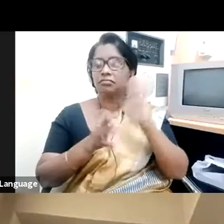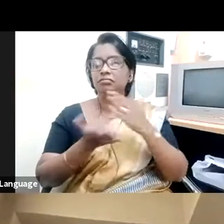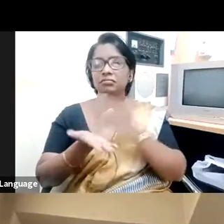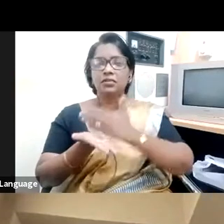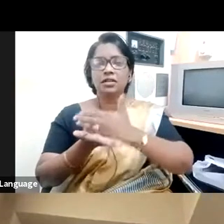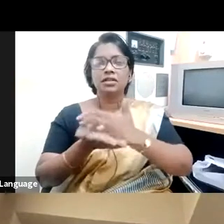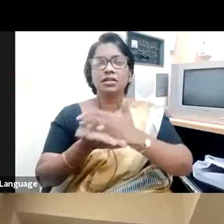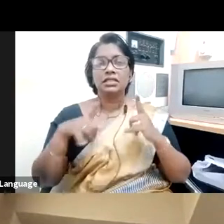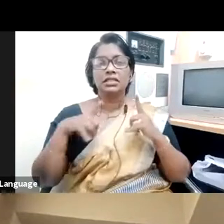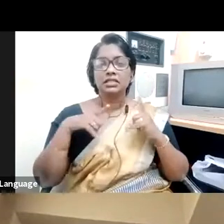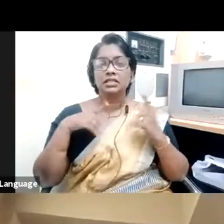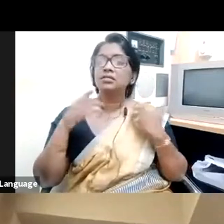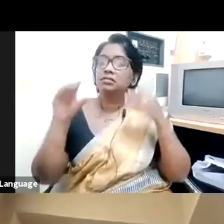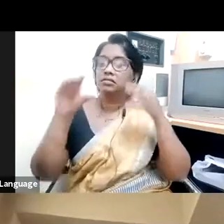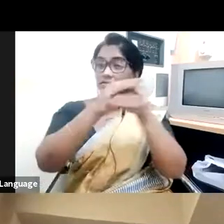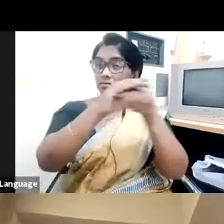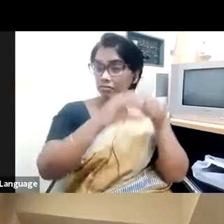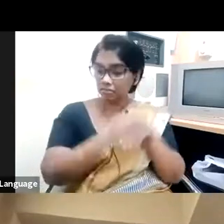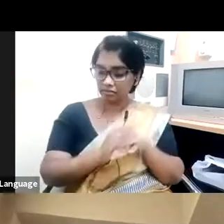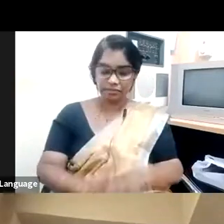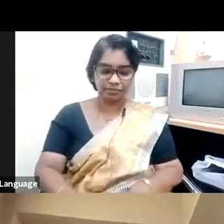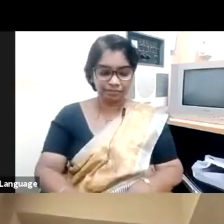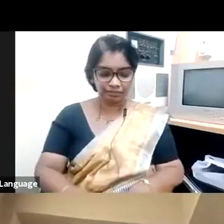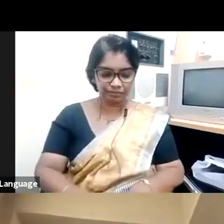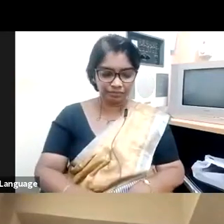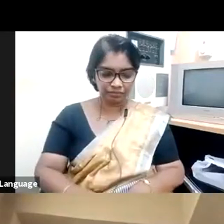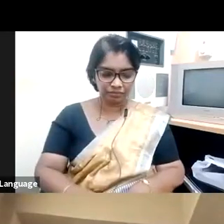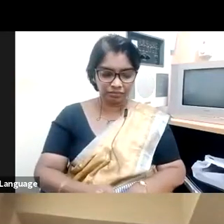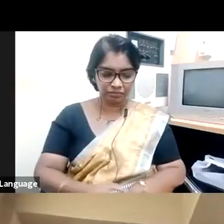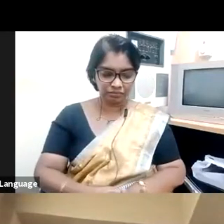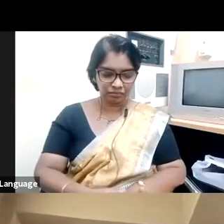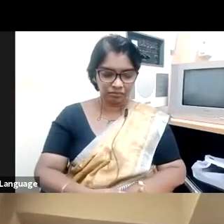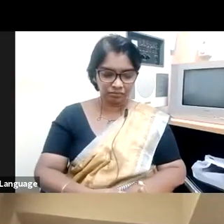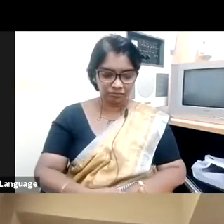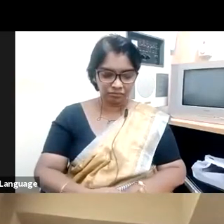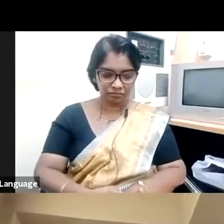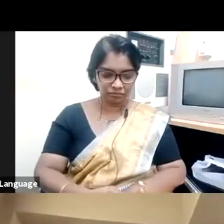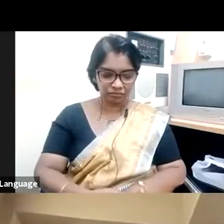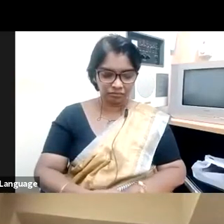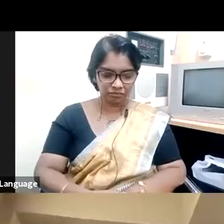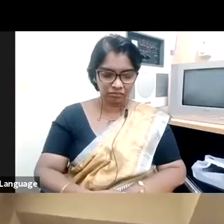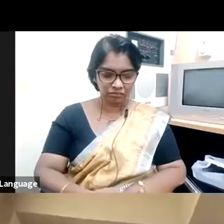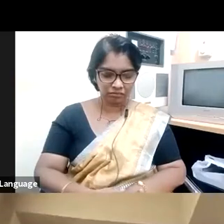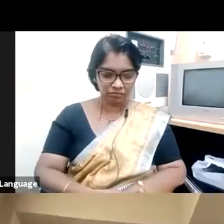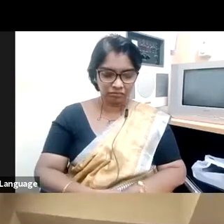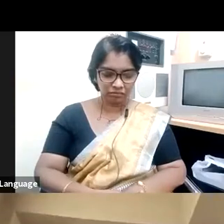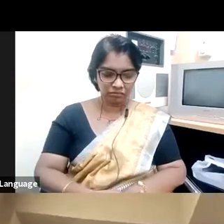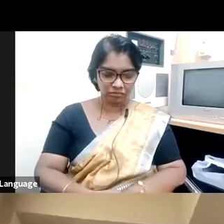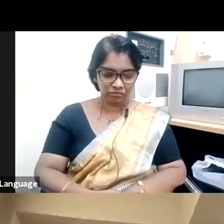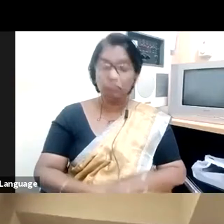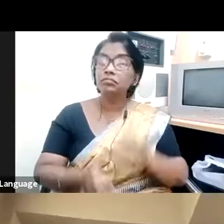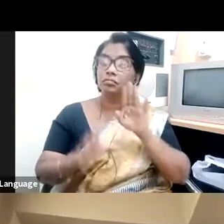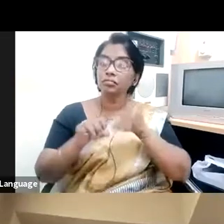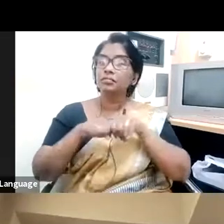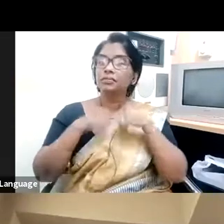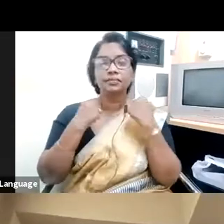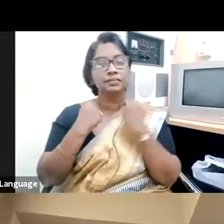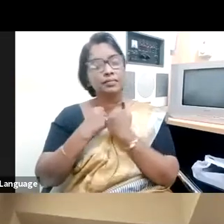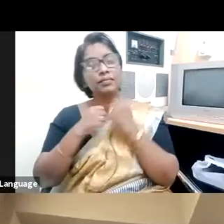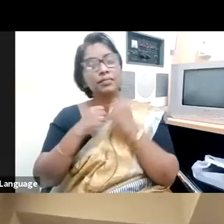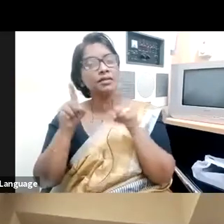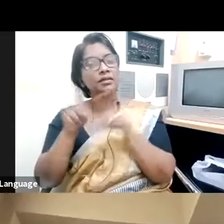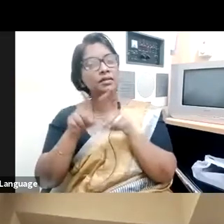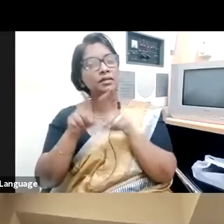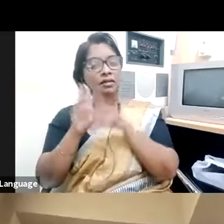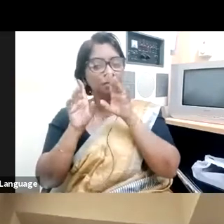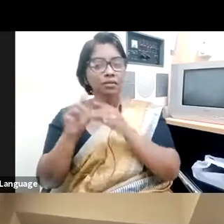the contribution of the many brands, companies, investors that are really now focusing in this area, that it was really much needed and